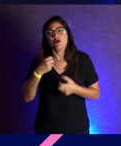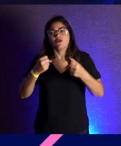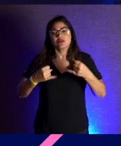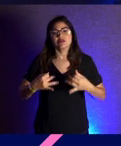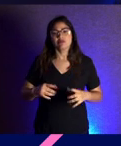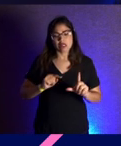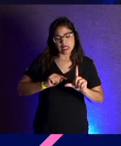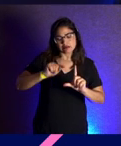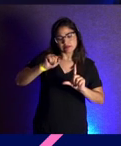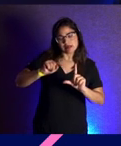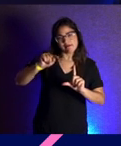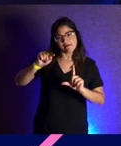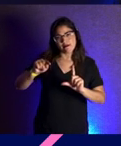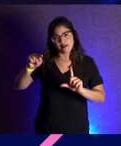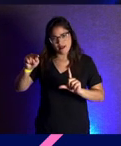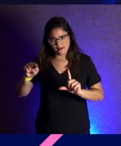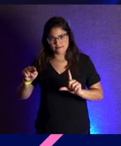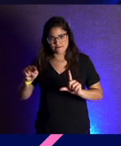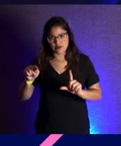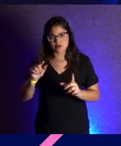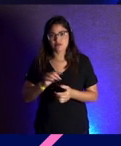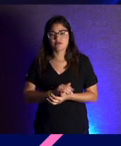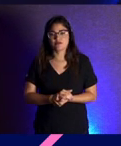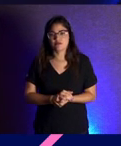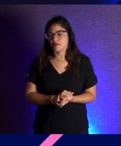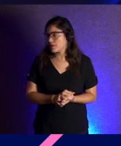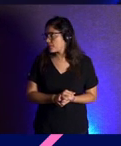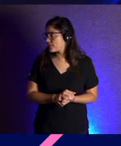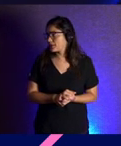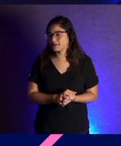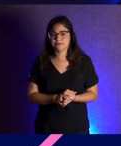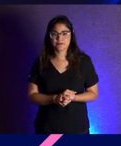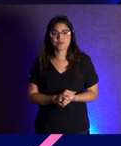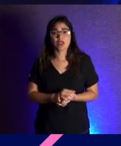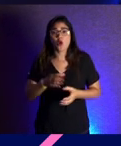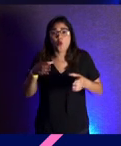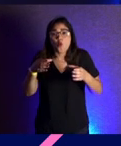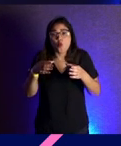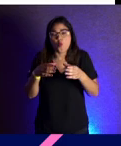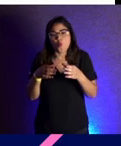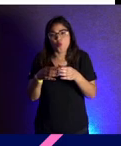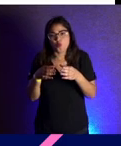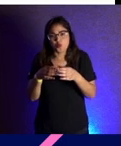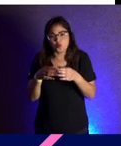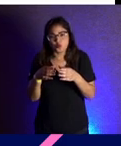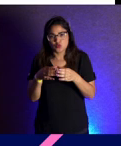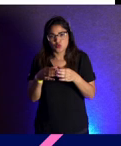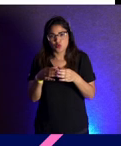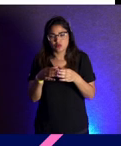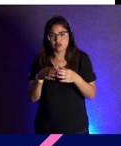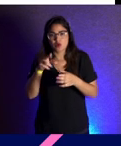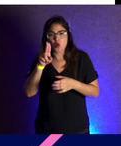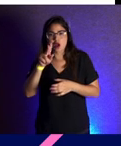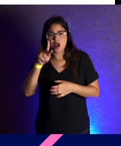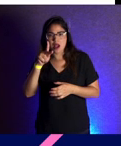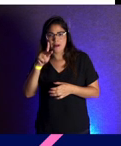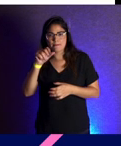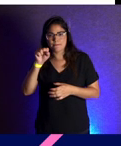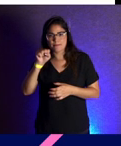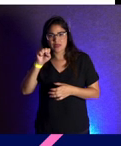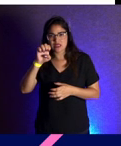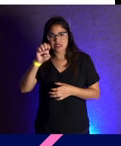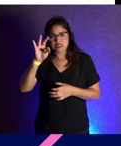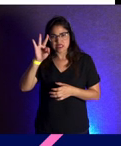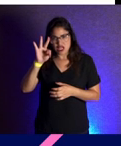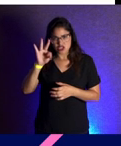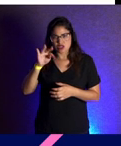It's a key that's done by handwritten chart that's by global activity, which is mathematical. And what